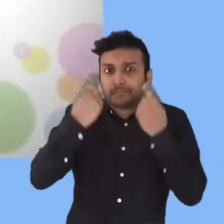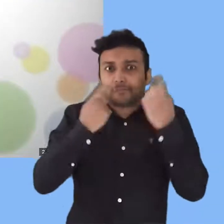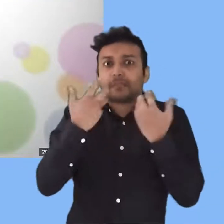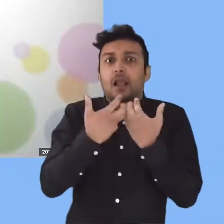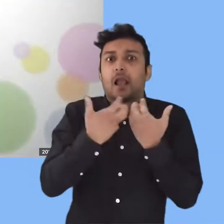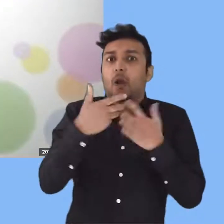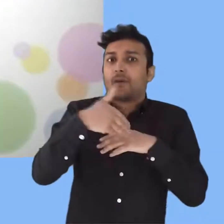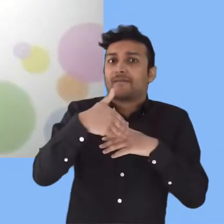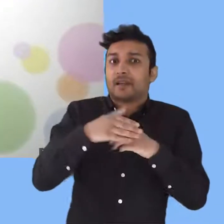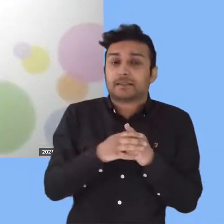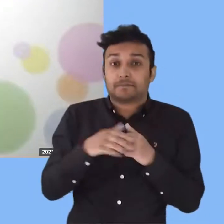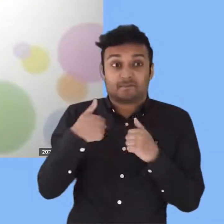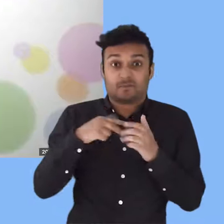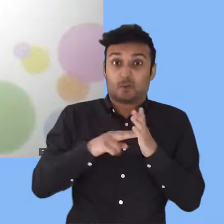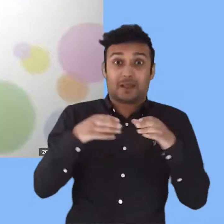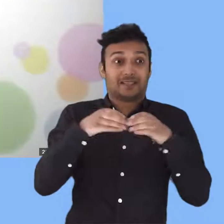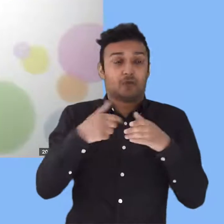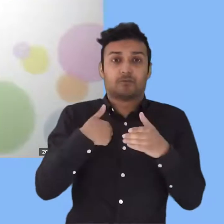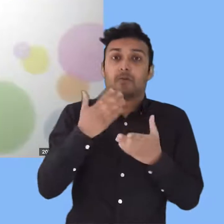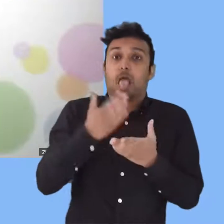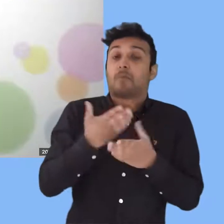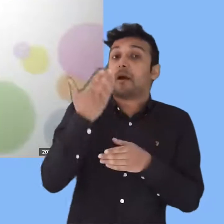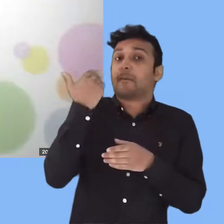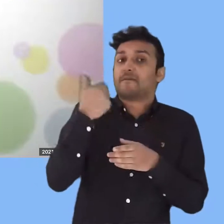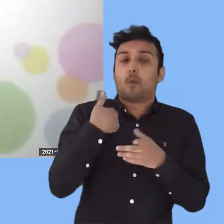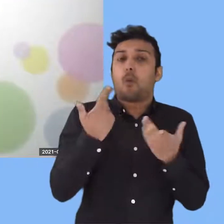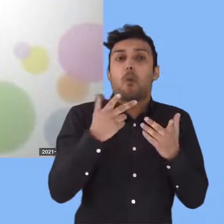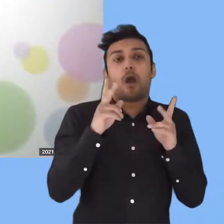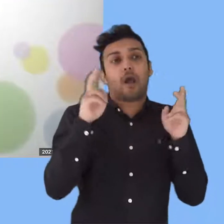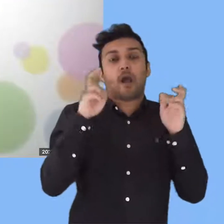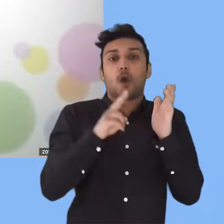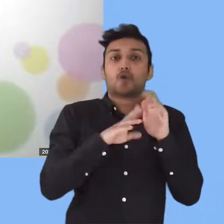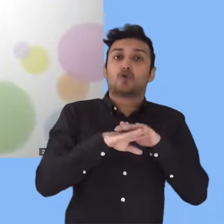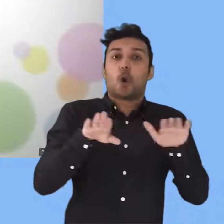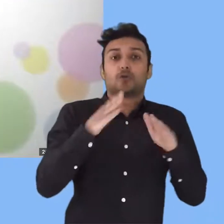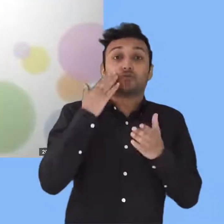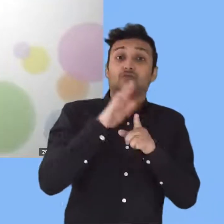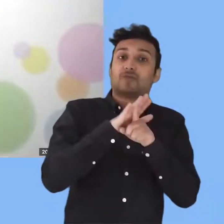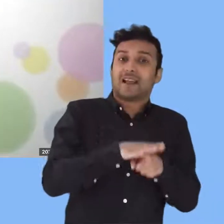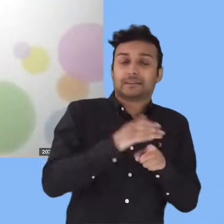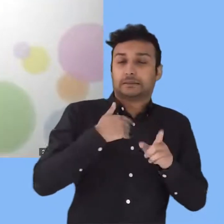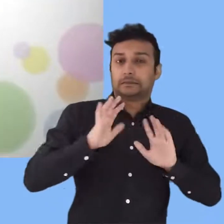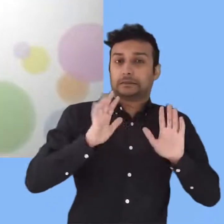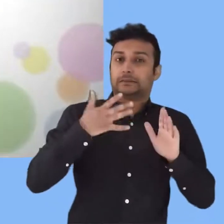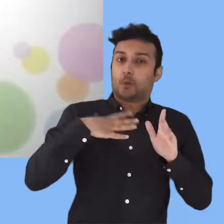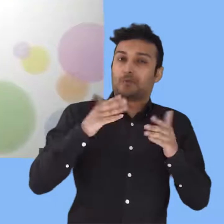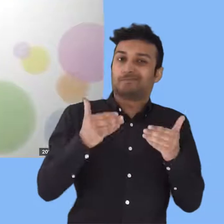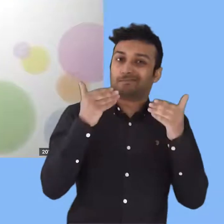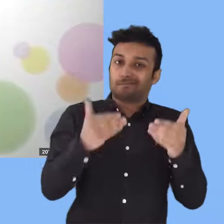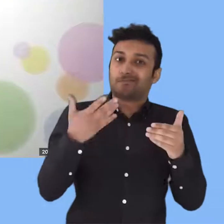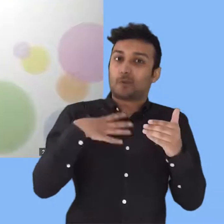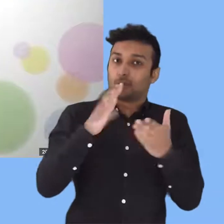have just started the journey from non-racist to anti-racist, and we wanted to hold this conference to encourage others to start